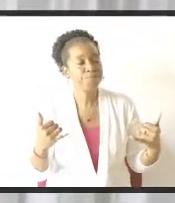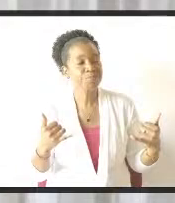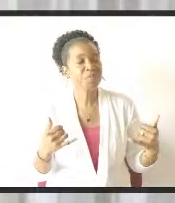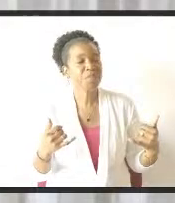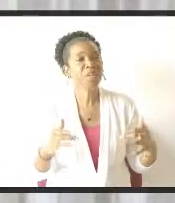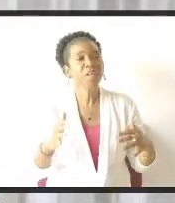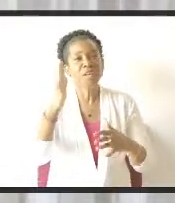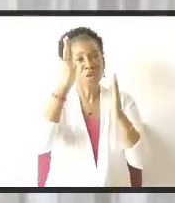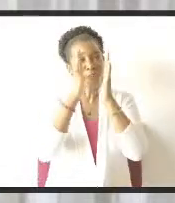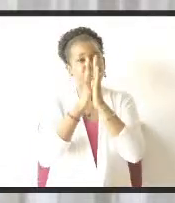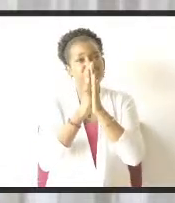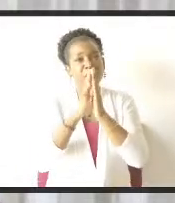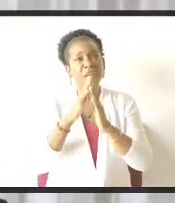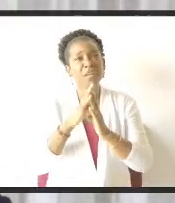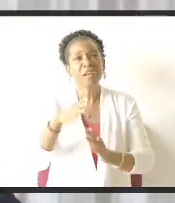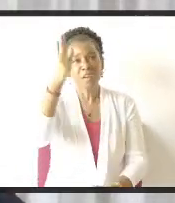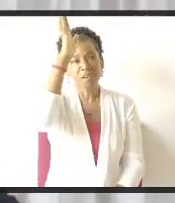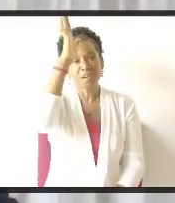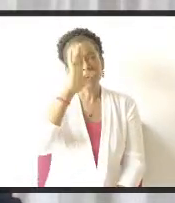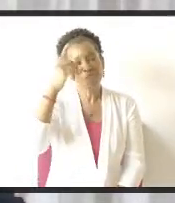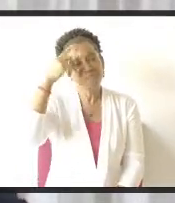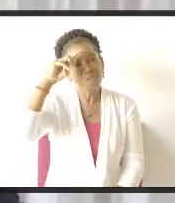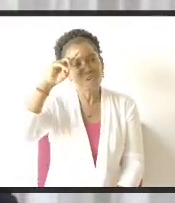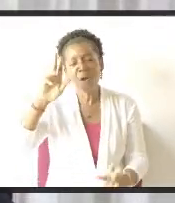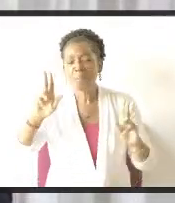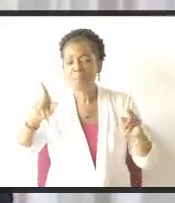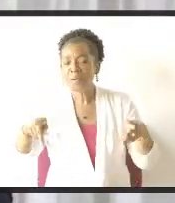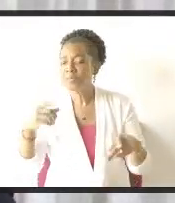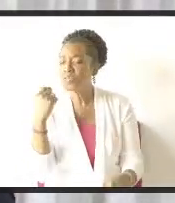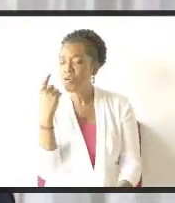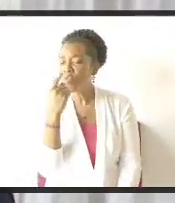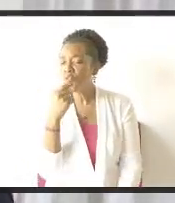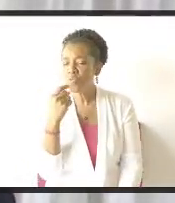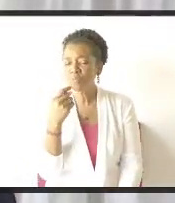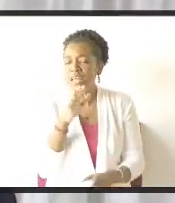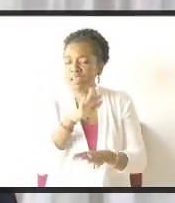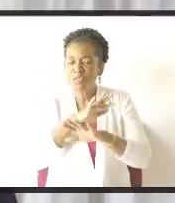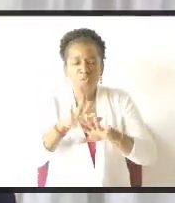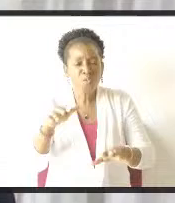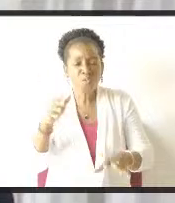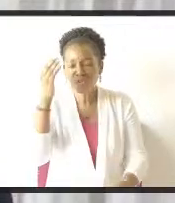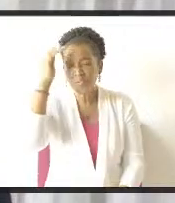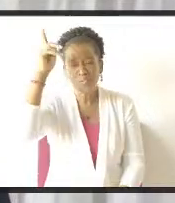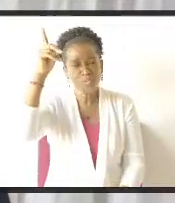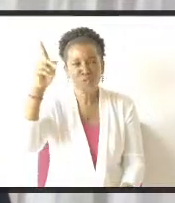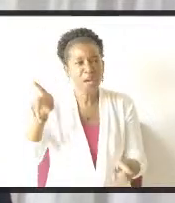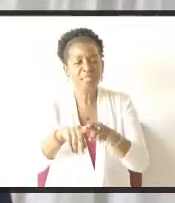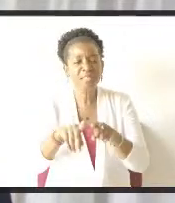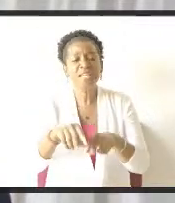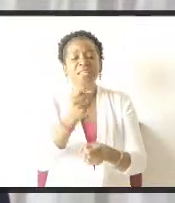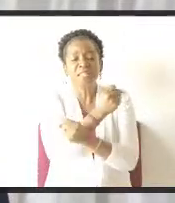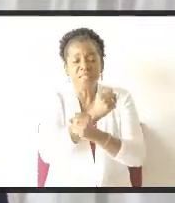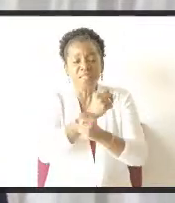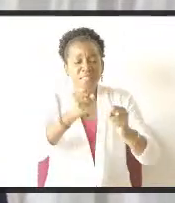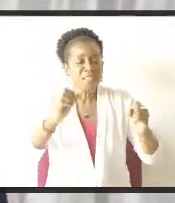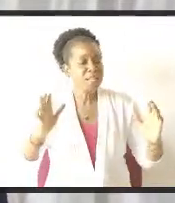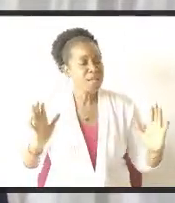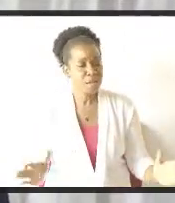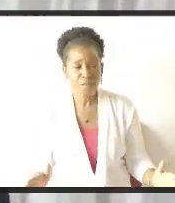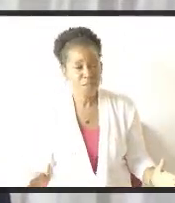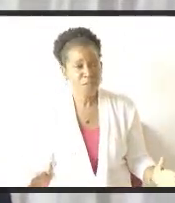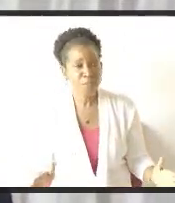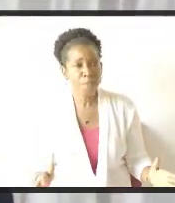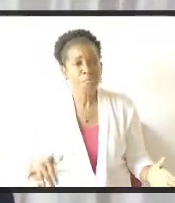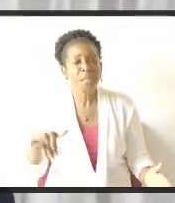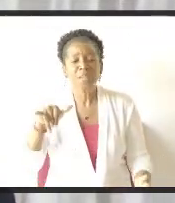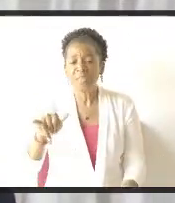O God, especially for those that don't know you as Lord and Savior, that they will not leave here today without